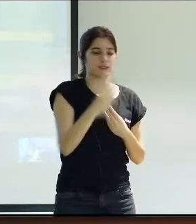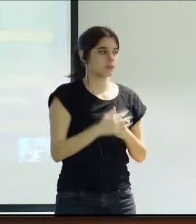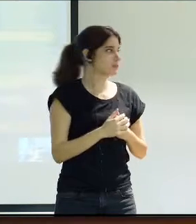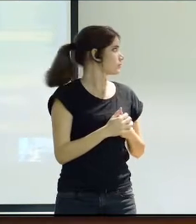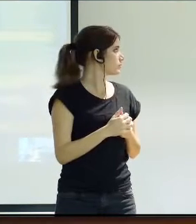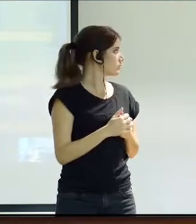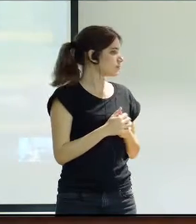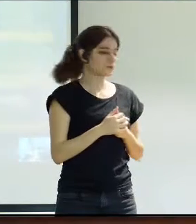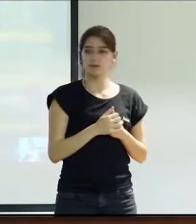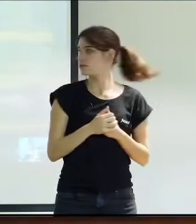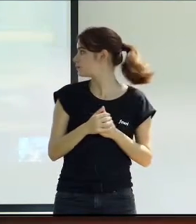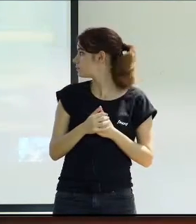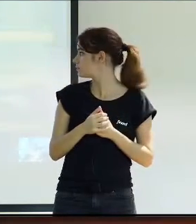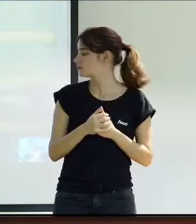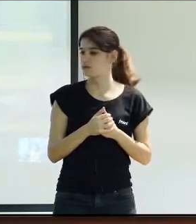This is,